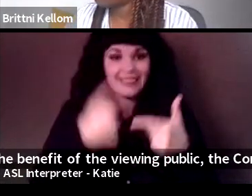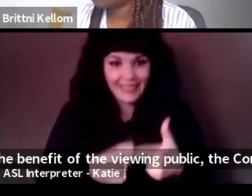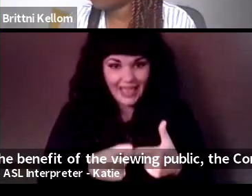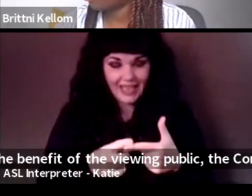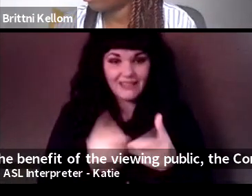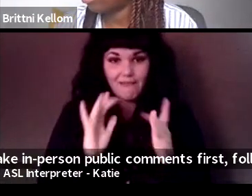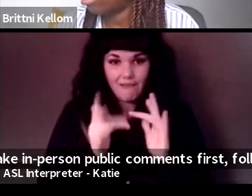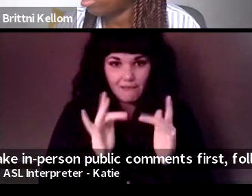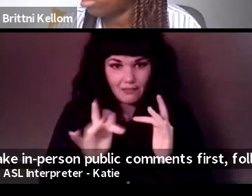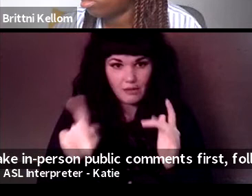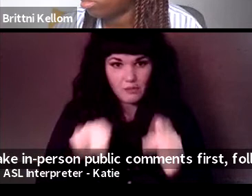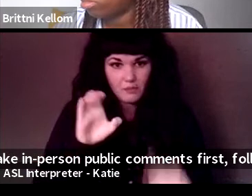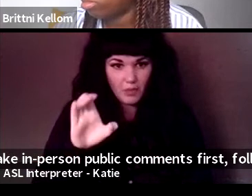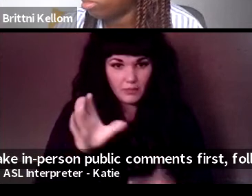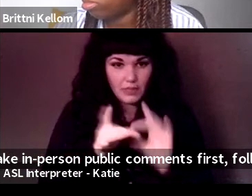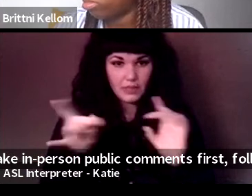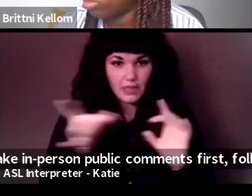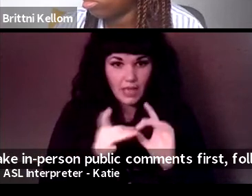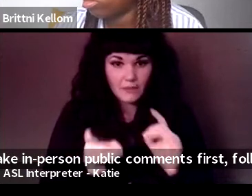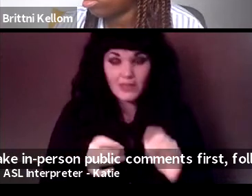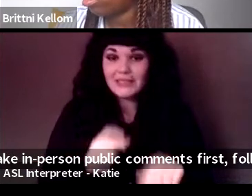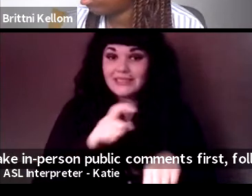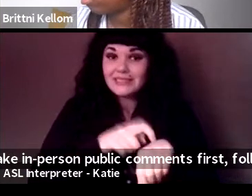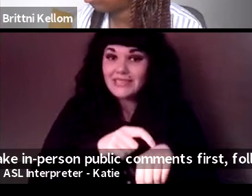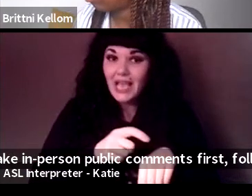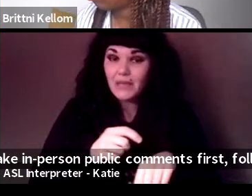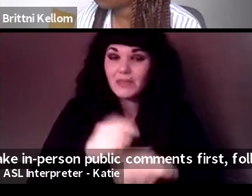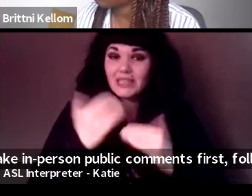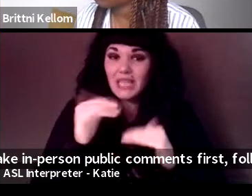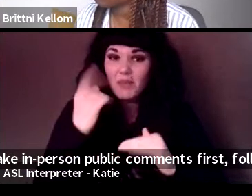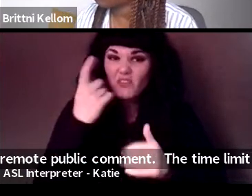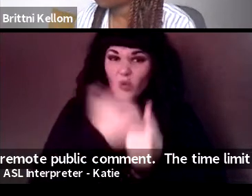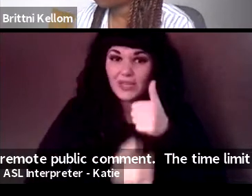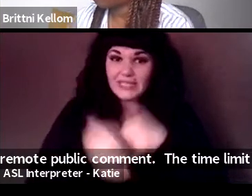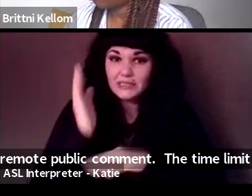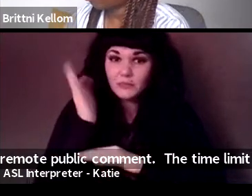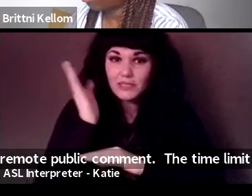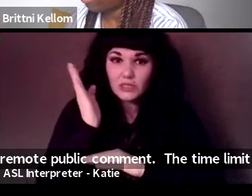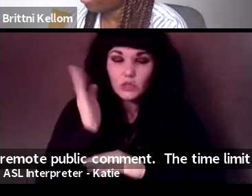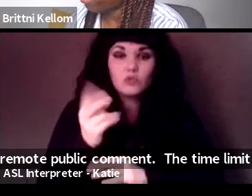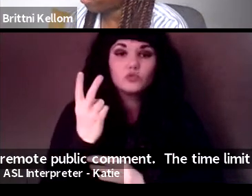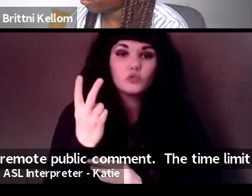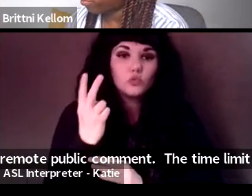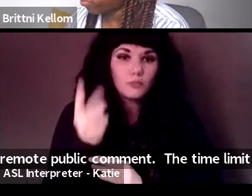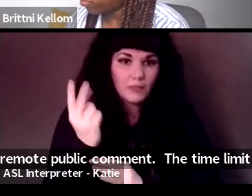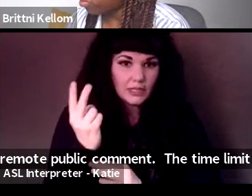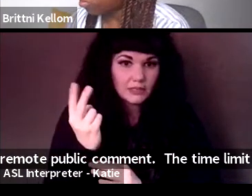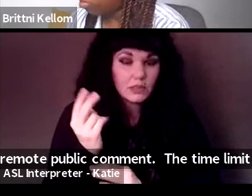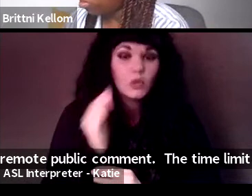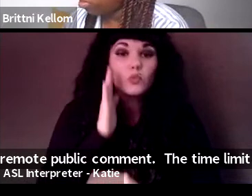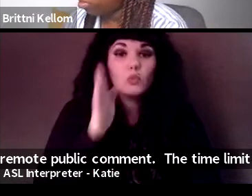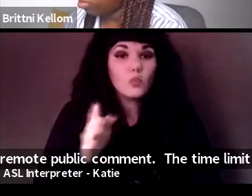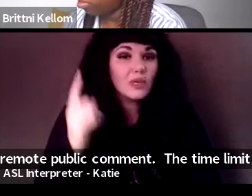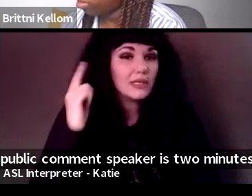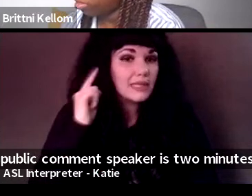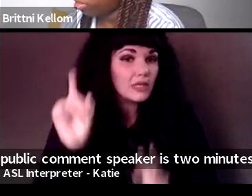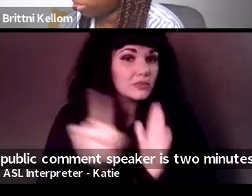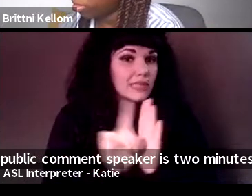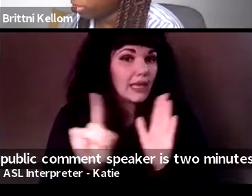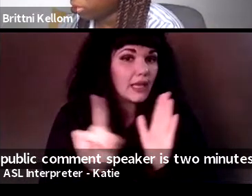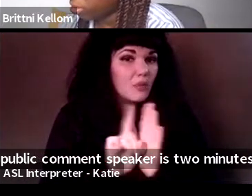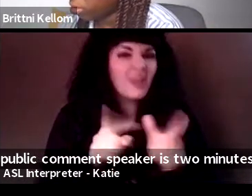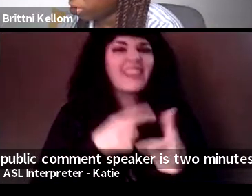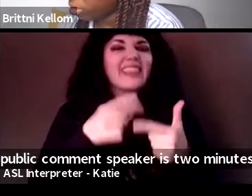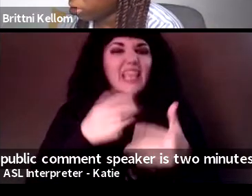time limit for each public comment speaker is 2 minutes. Please conclude your remarks when you hear the timer. If any